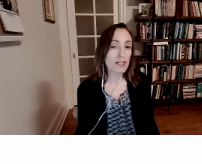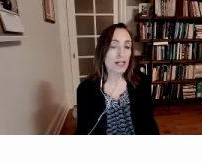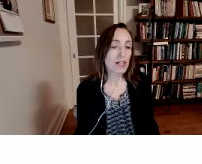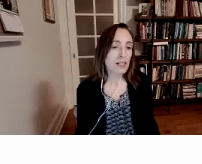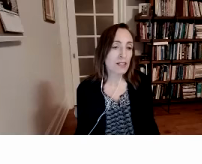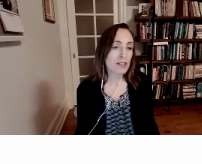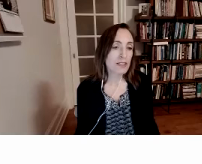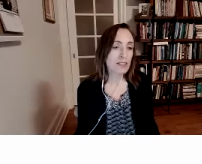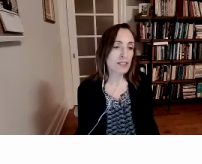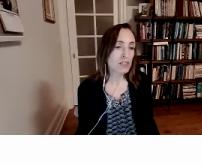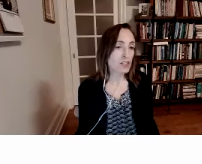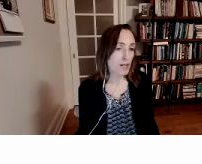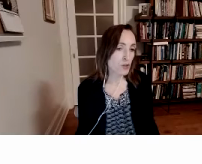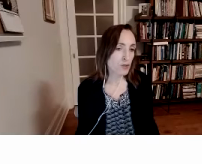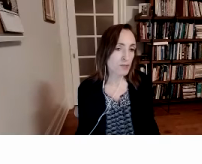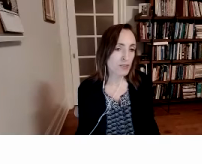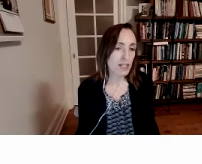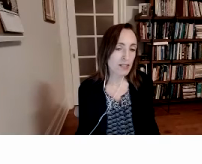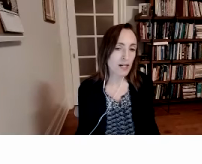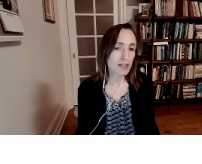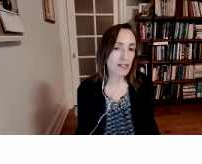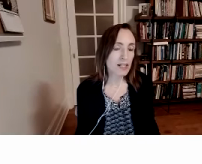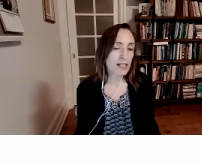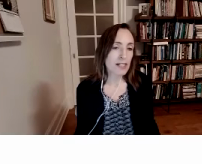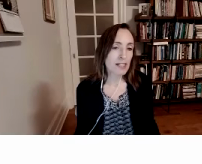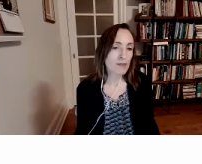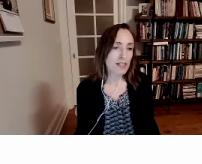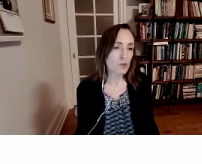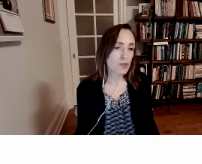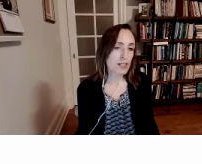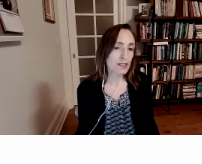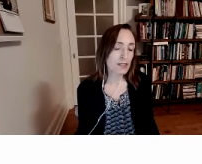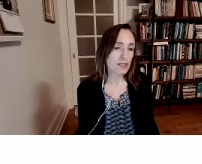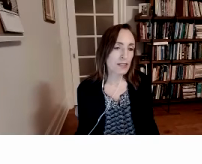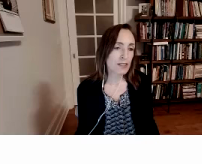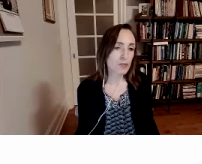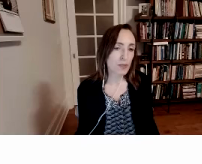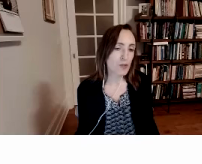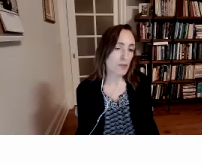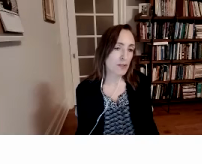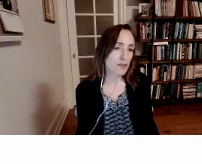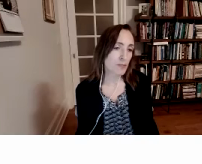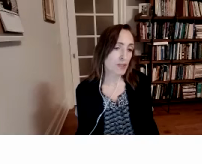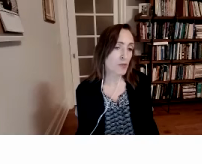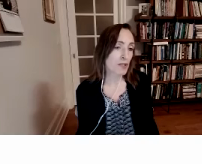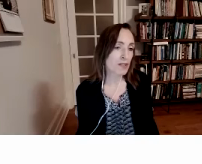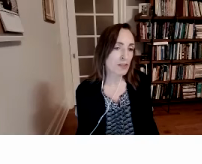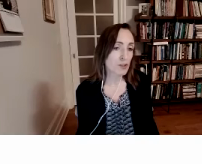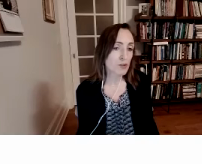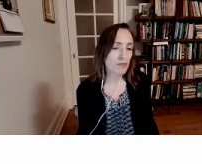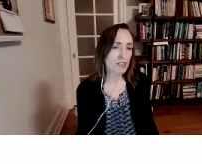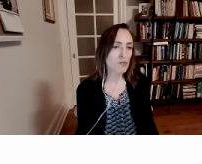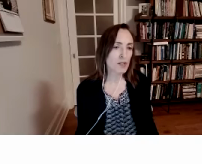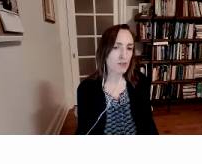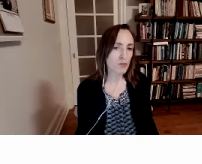prominent, given a transcript of the TED Talk. And this was done, each participant participated in